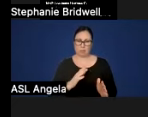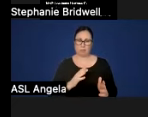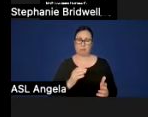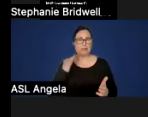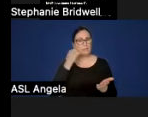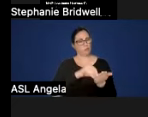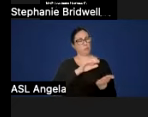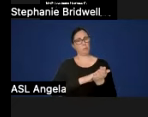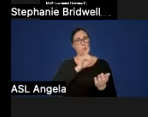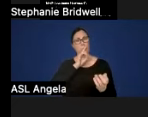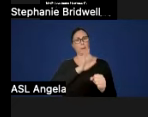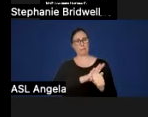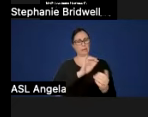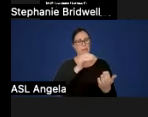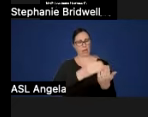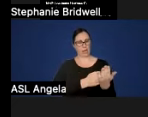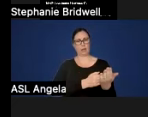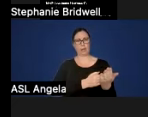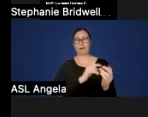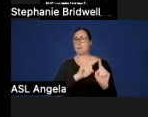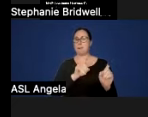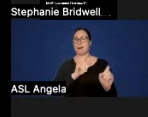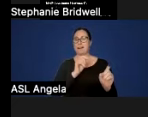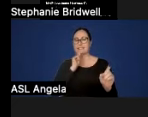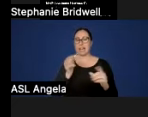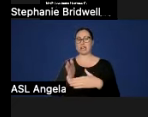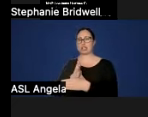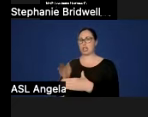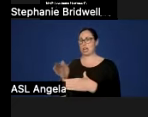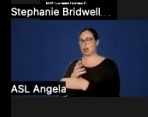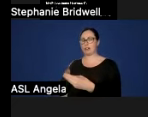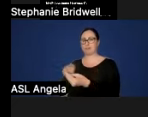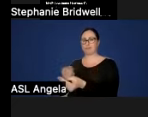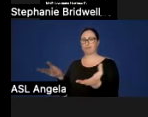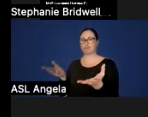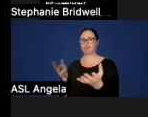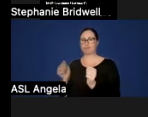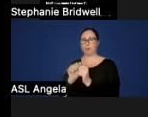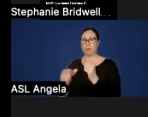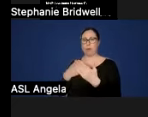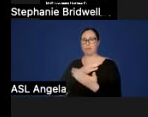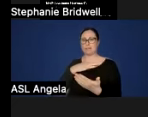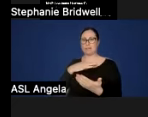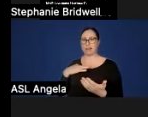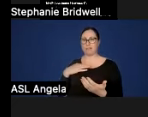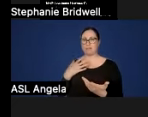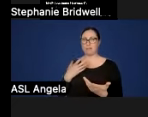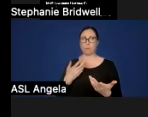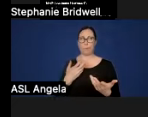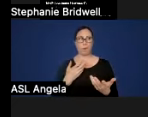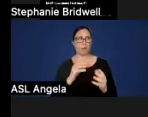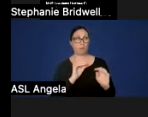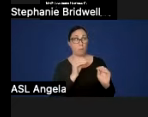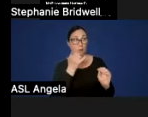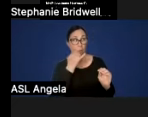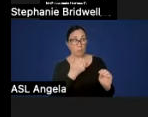but it doesn't get back to all of your staff, right? And so then we see, well, last time no one called me, well, I didn't know, right? That